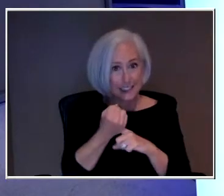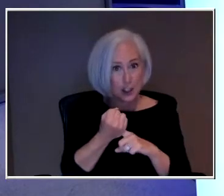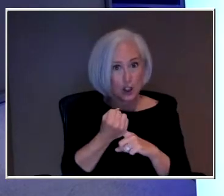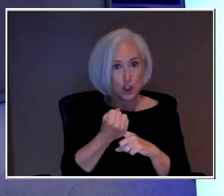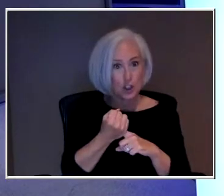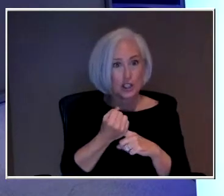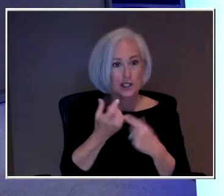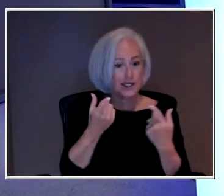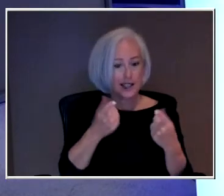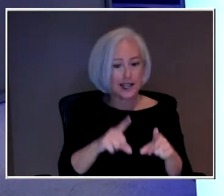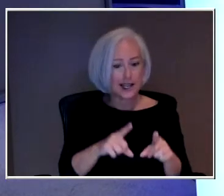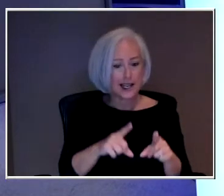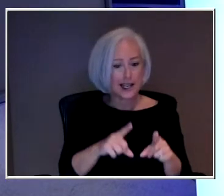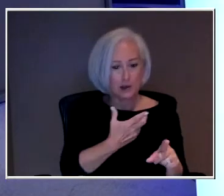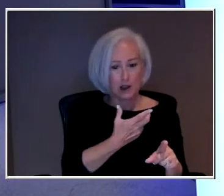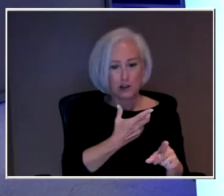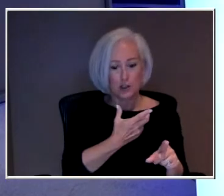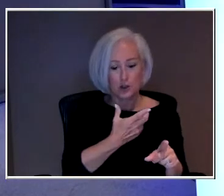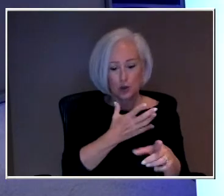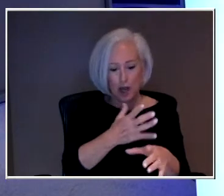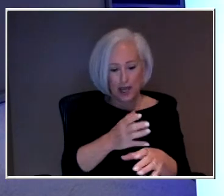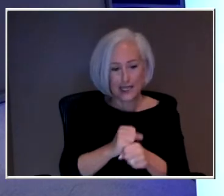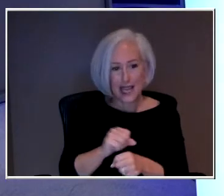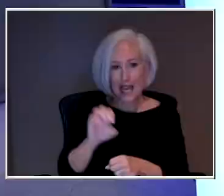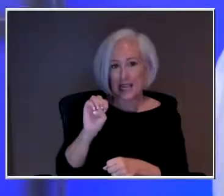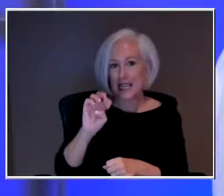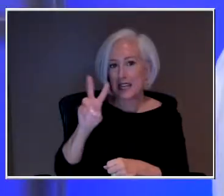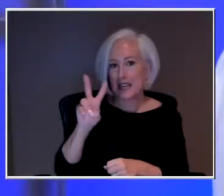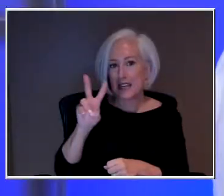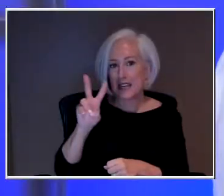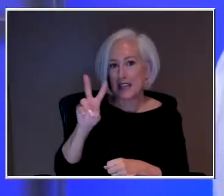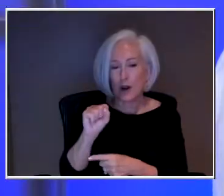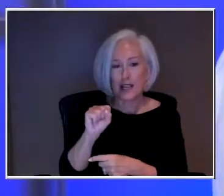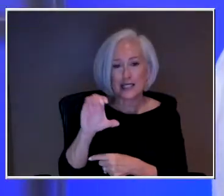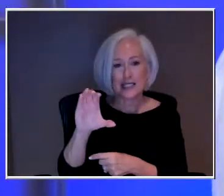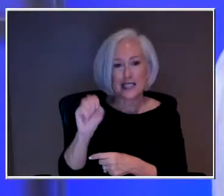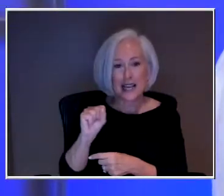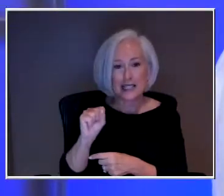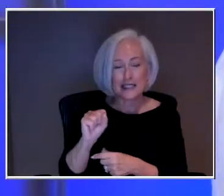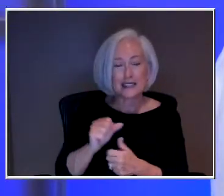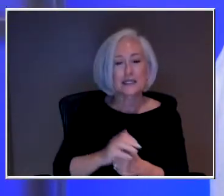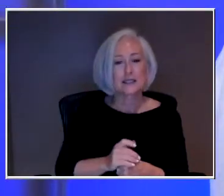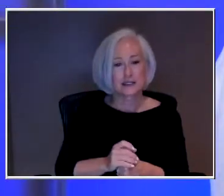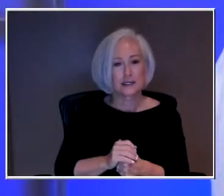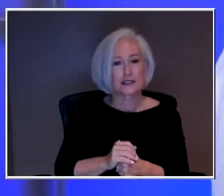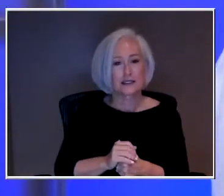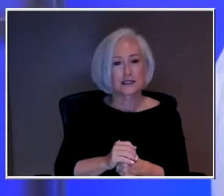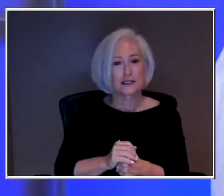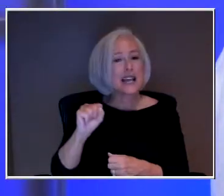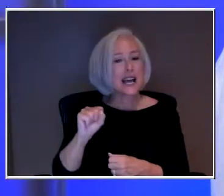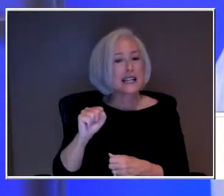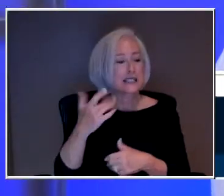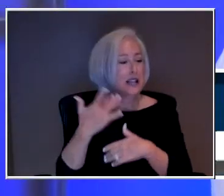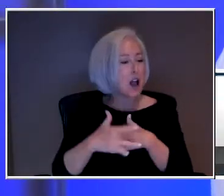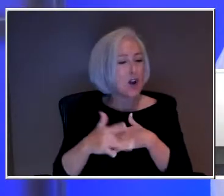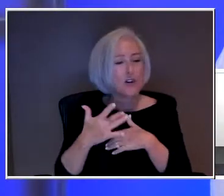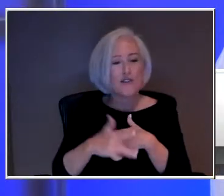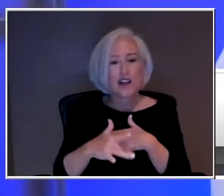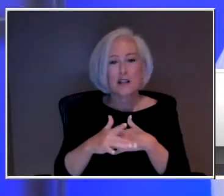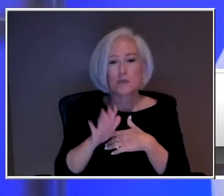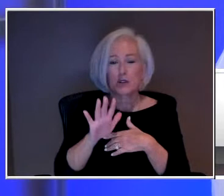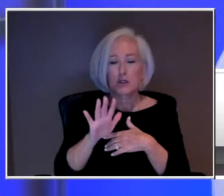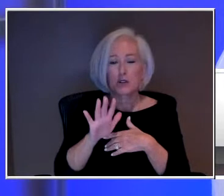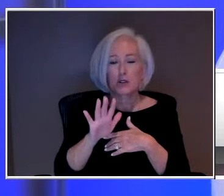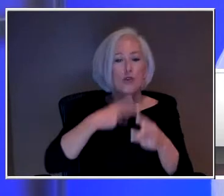prone to get a spinal cord stimulator? So that's a good question. Spinal cord stimulators are available internationally, and there's